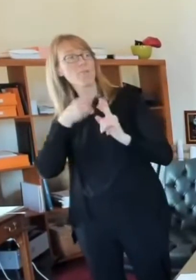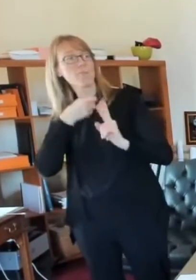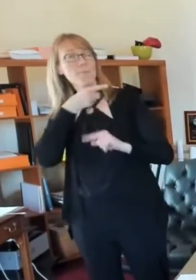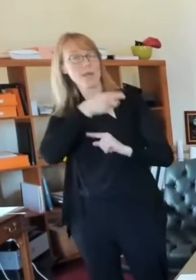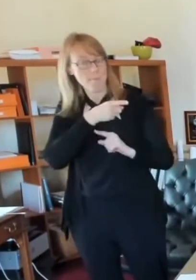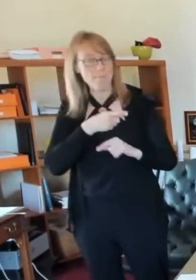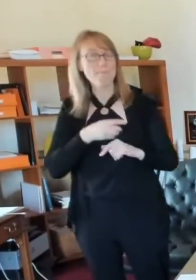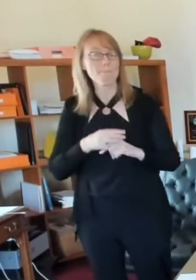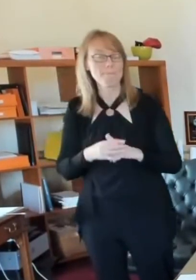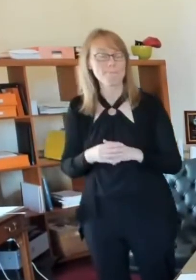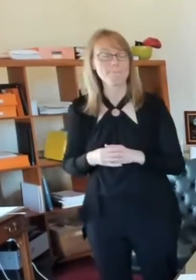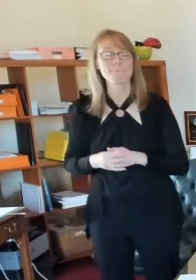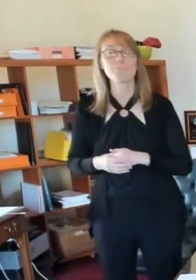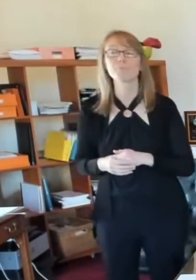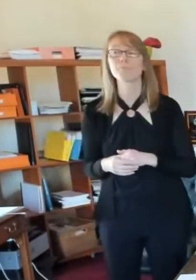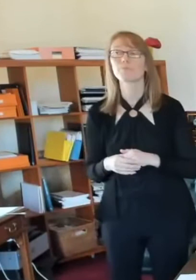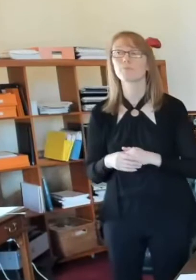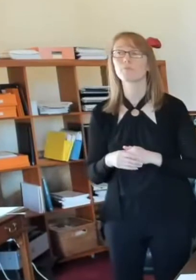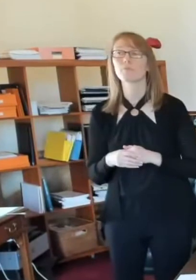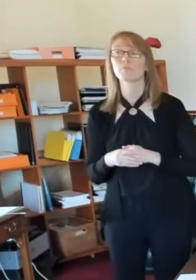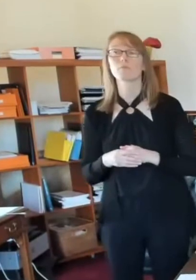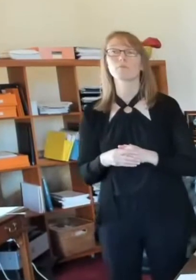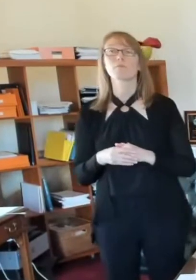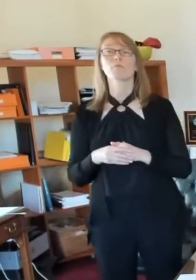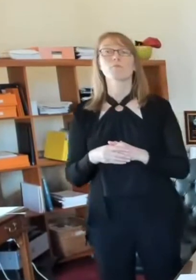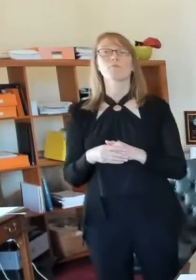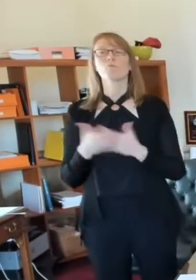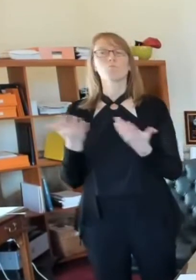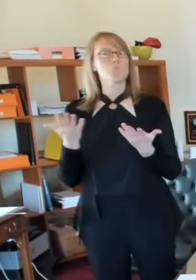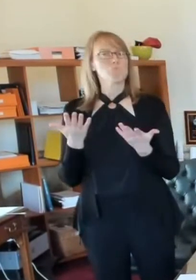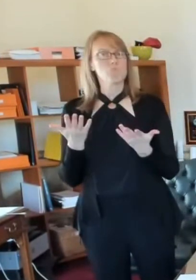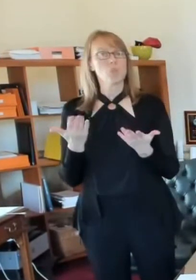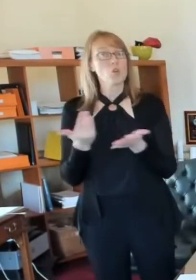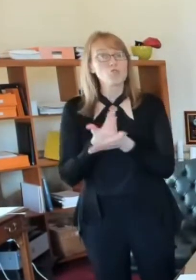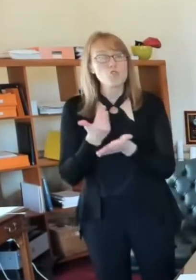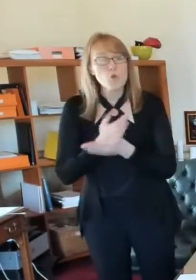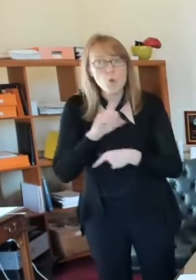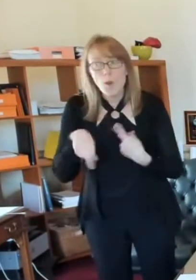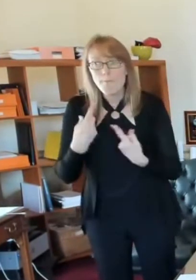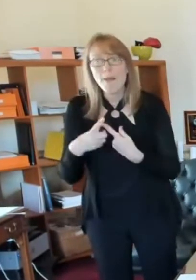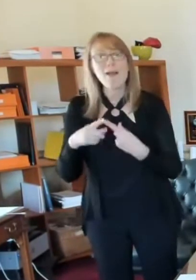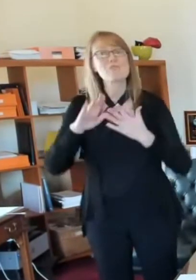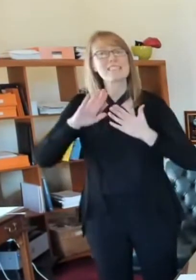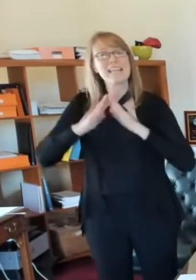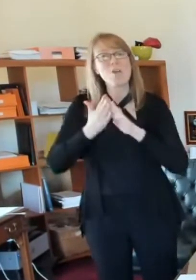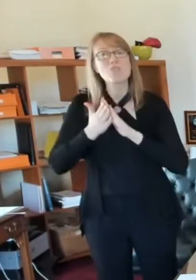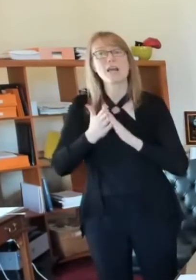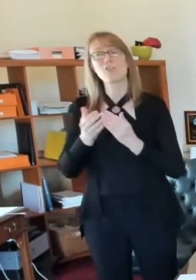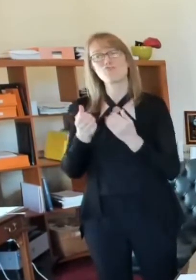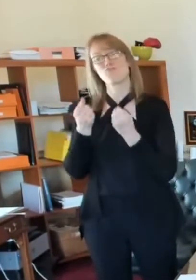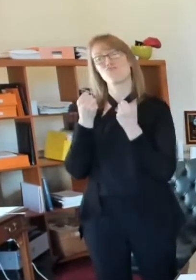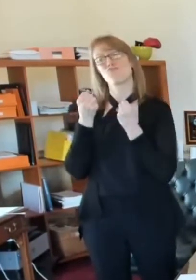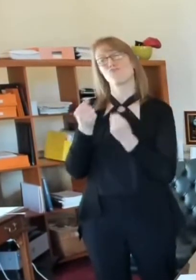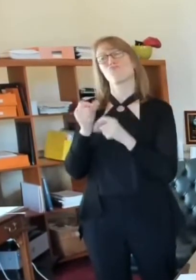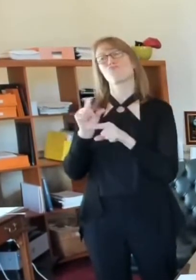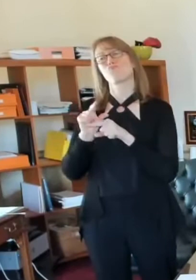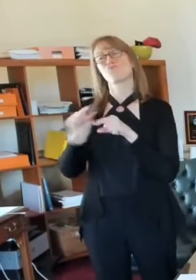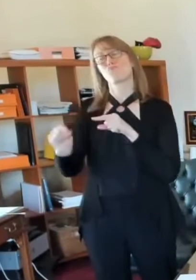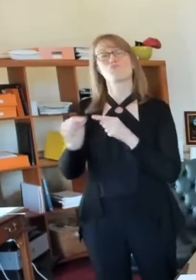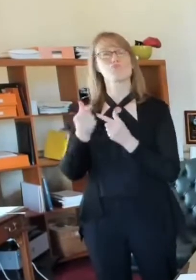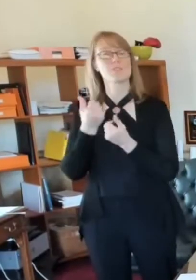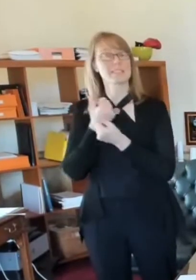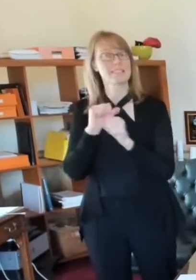Do you have an update on the downtown cruising safety and barricades in the downtown area? So this